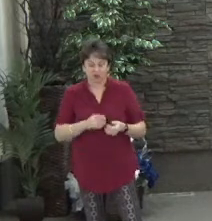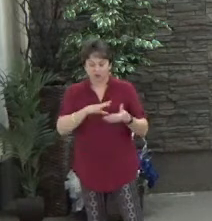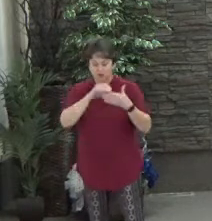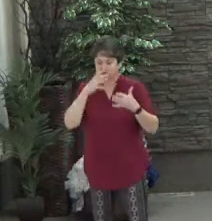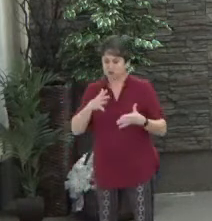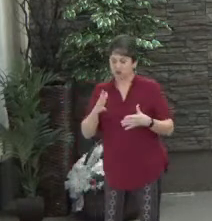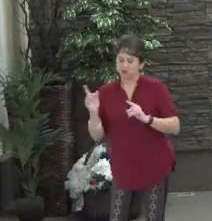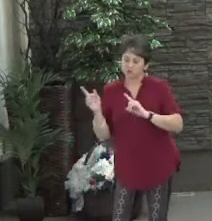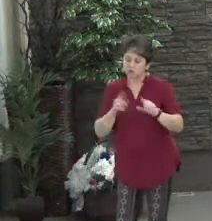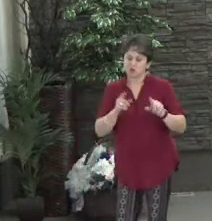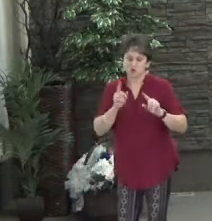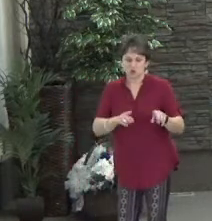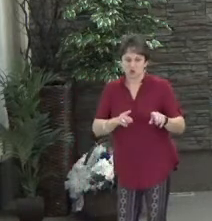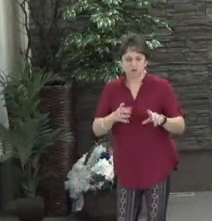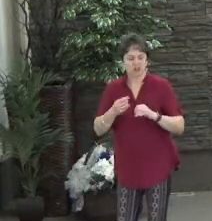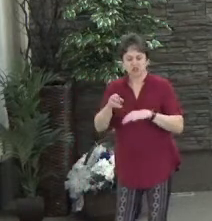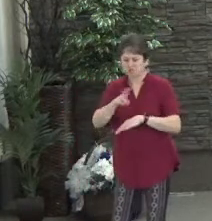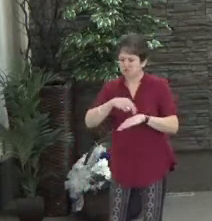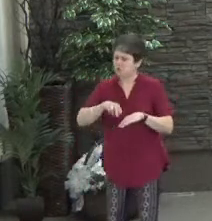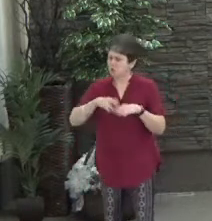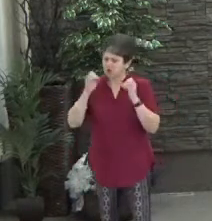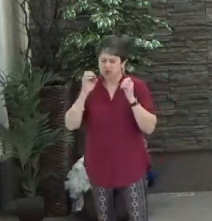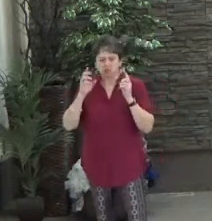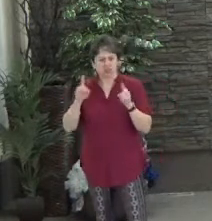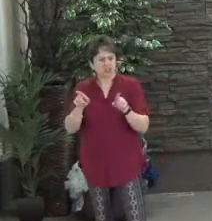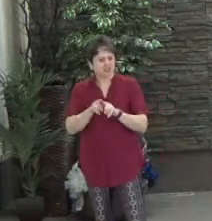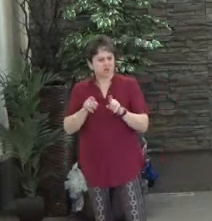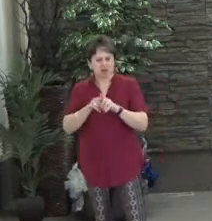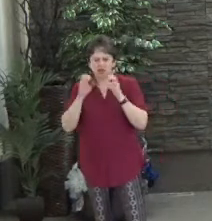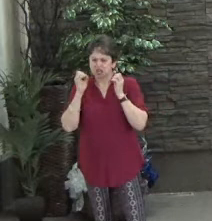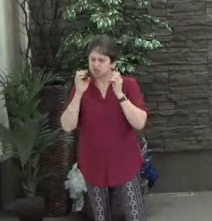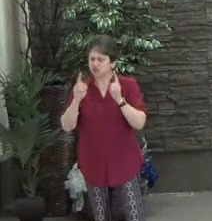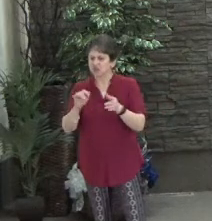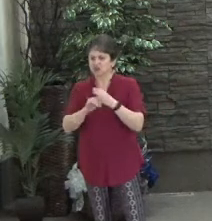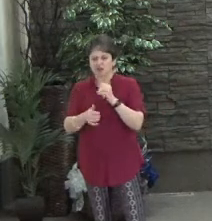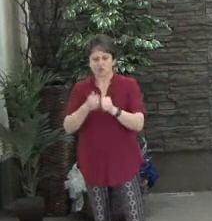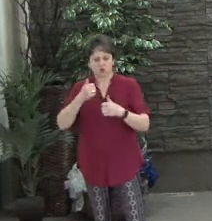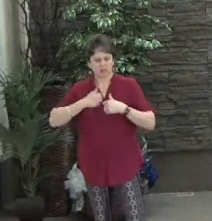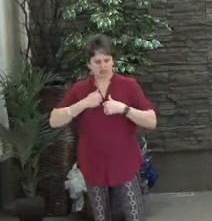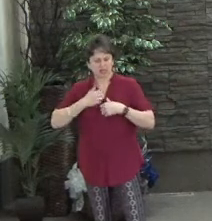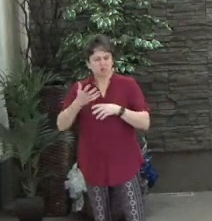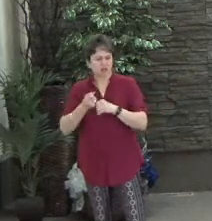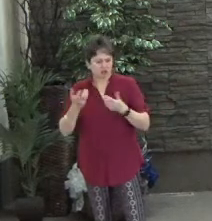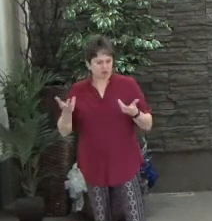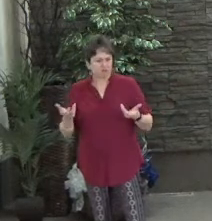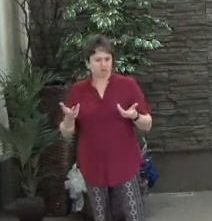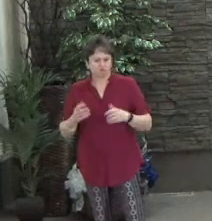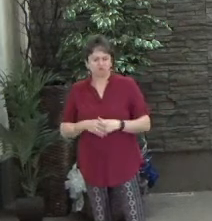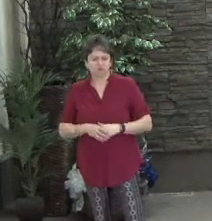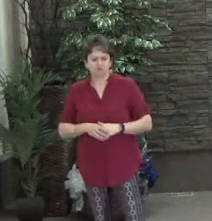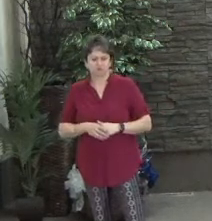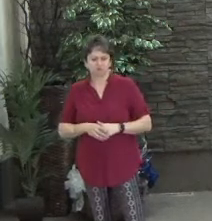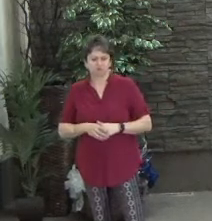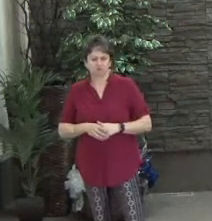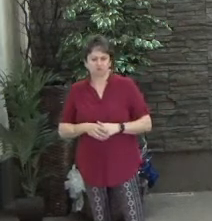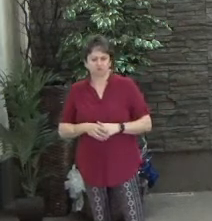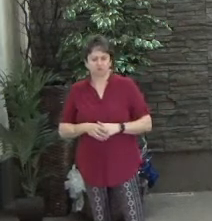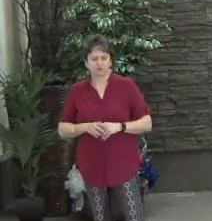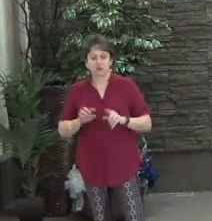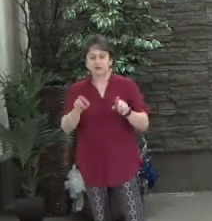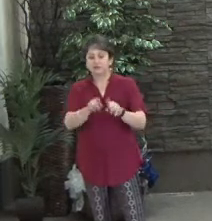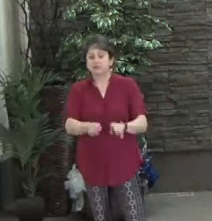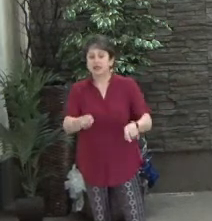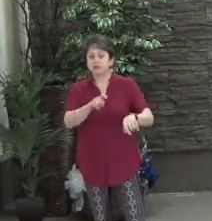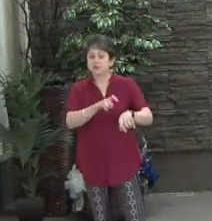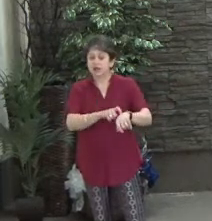were coming and they were getting a normal education, the same kind of education that most Canadians were getting. But at the same time,